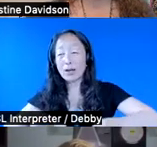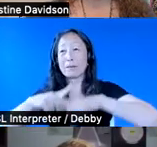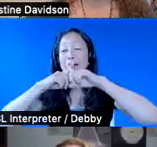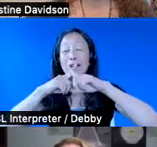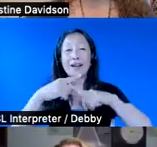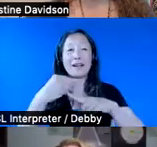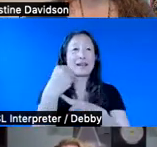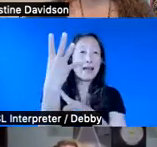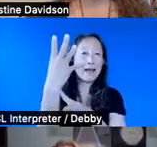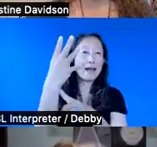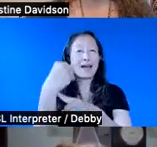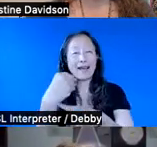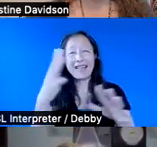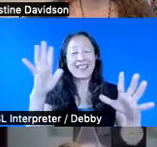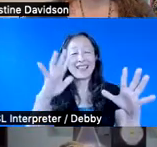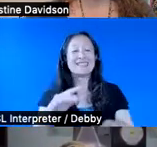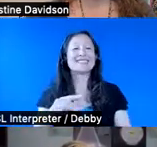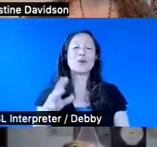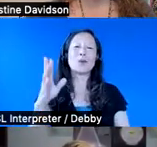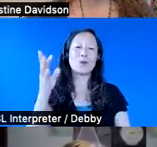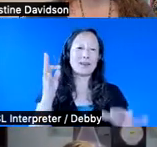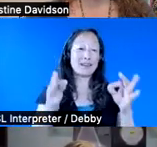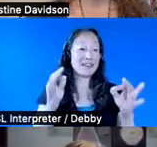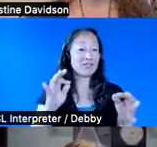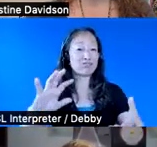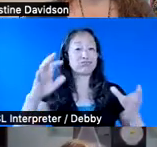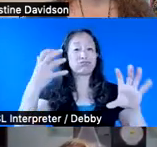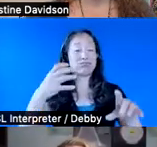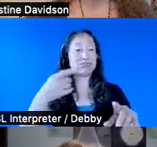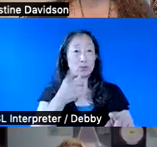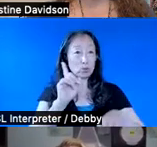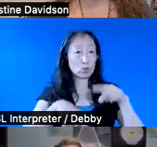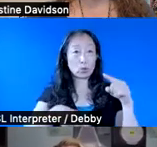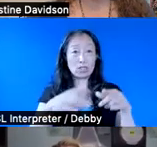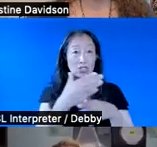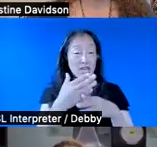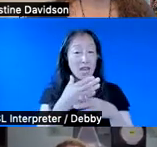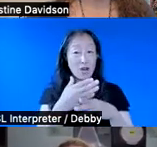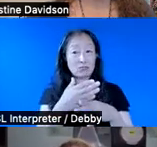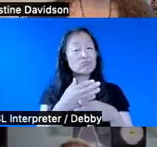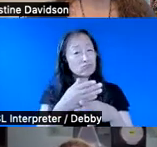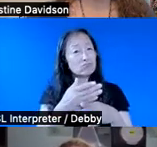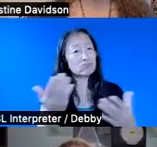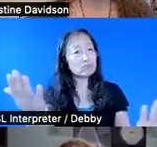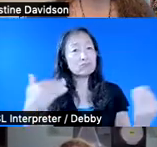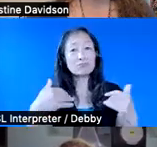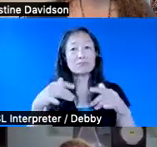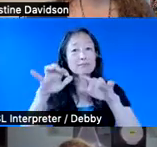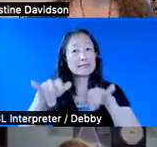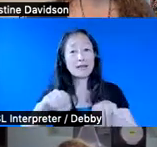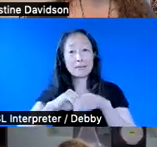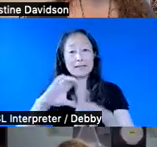no cameras. So if that did happen and you were not able to share, you're welcome to type it in the chat. Tell us who you